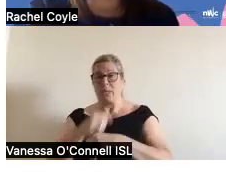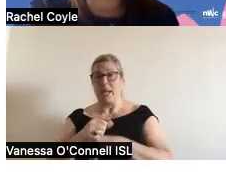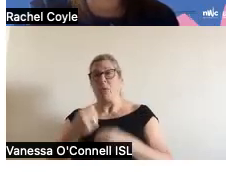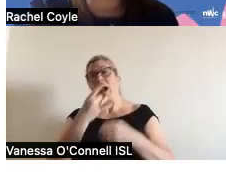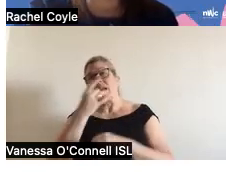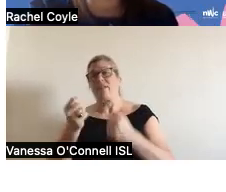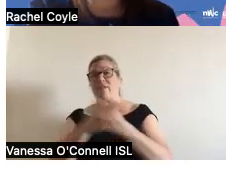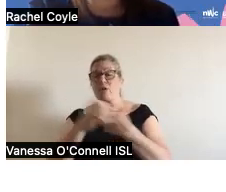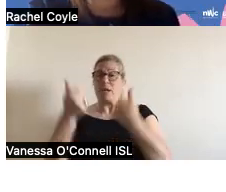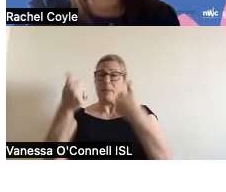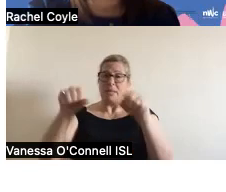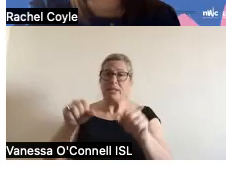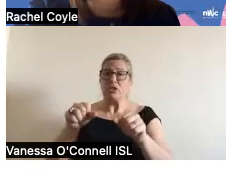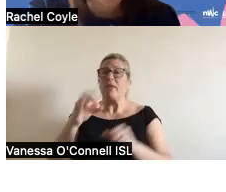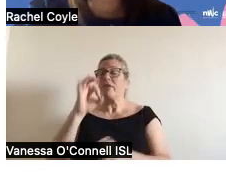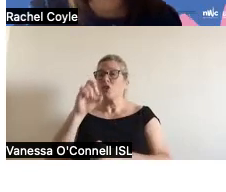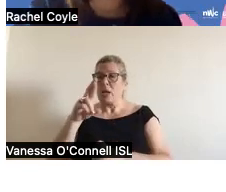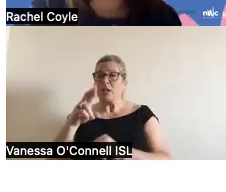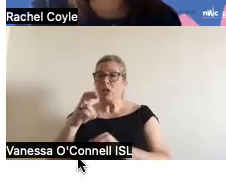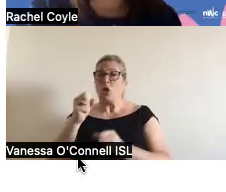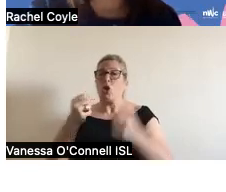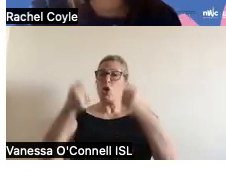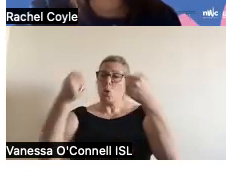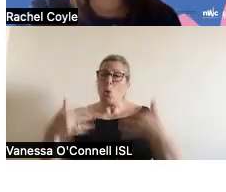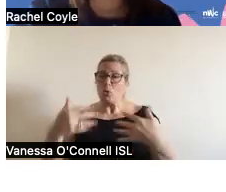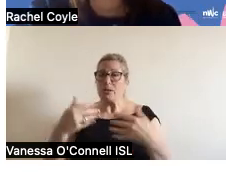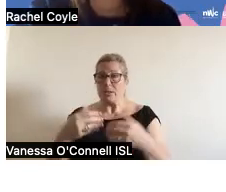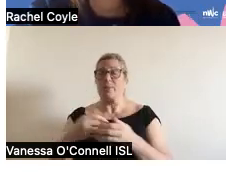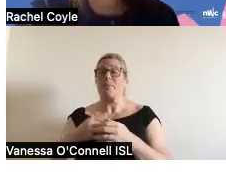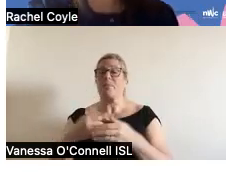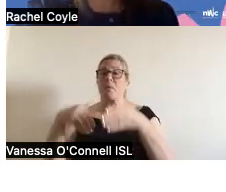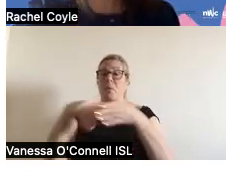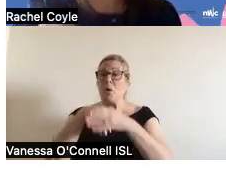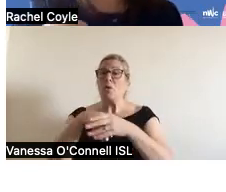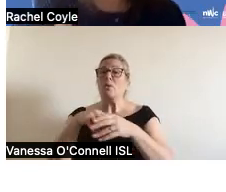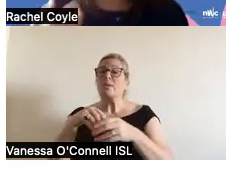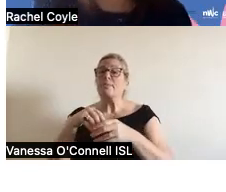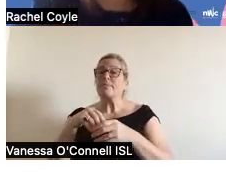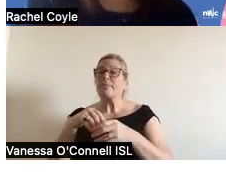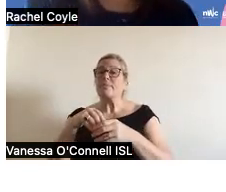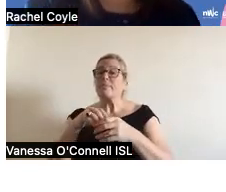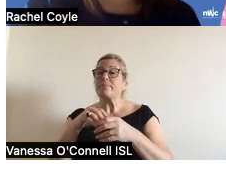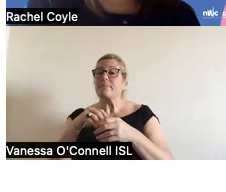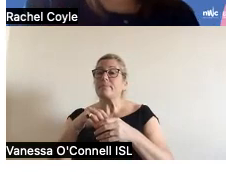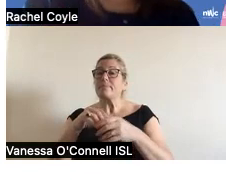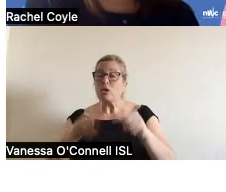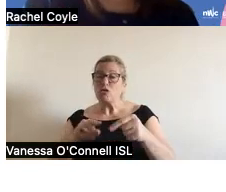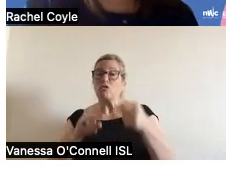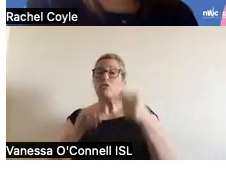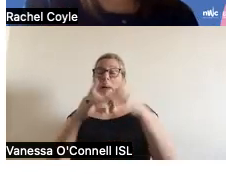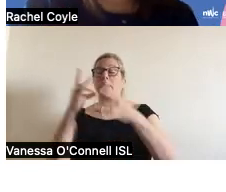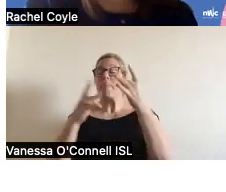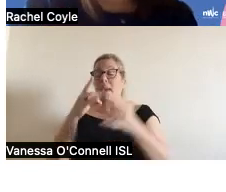at local government level, alongside the introduction of measures to tackle and make local government